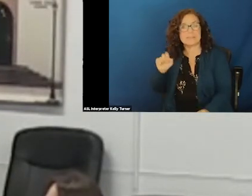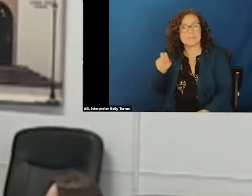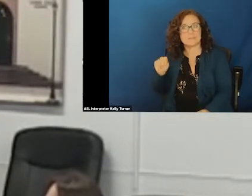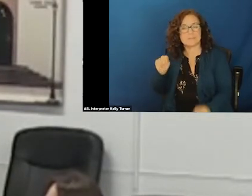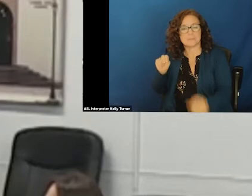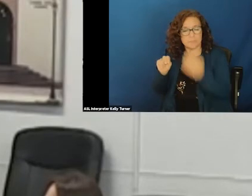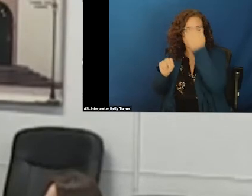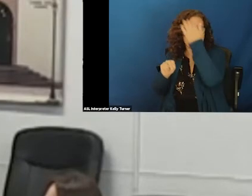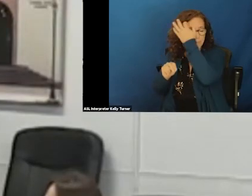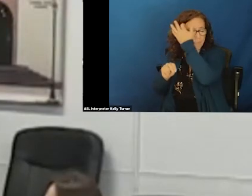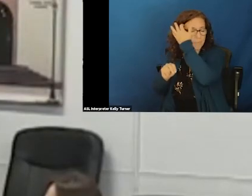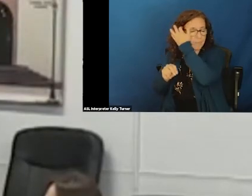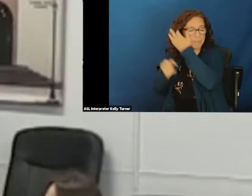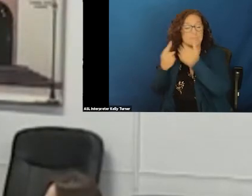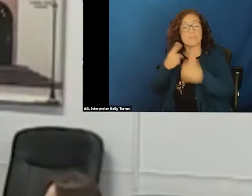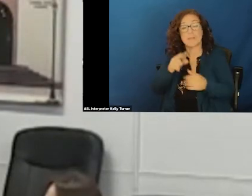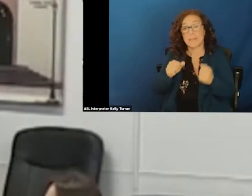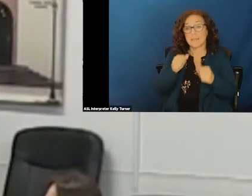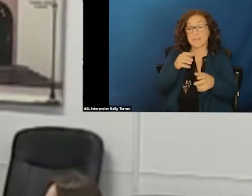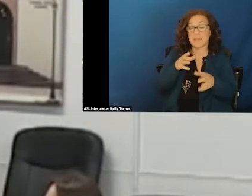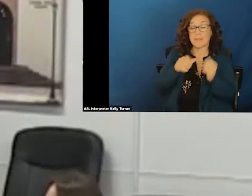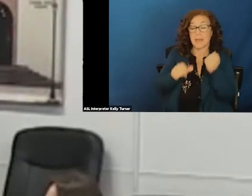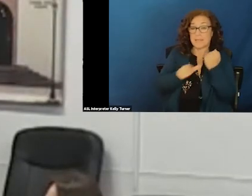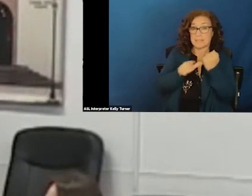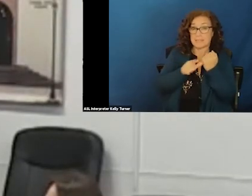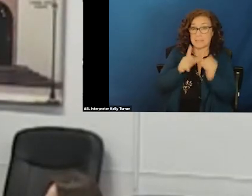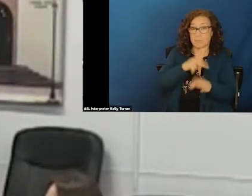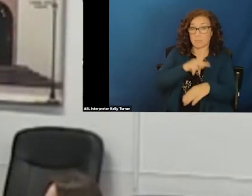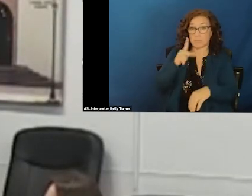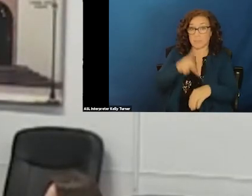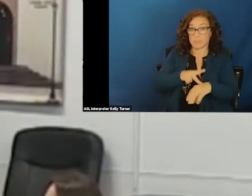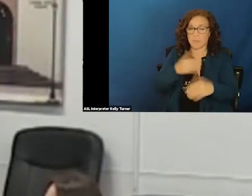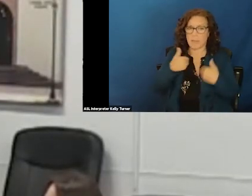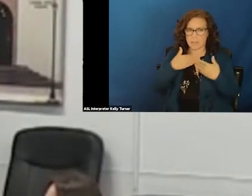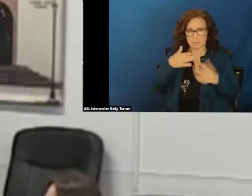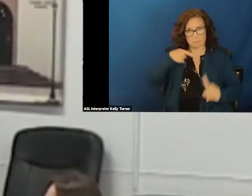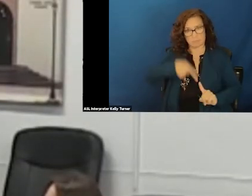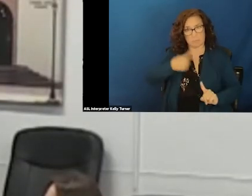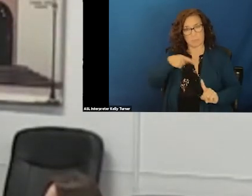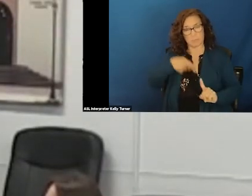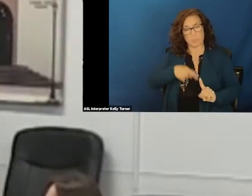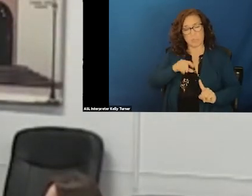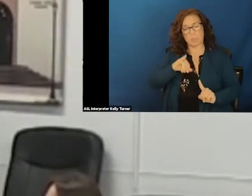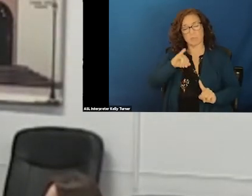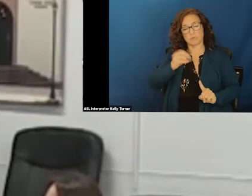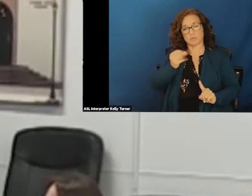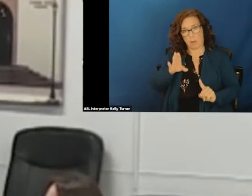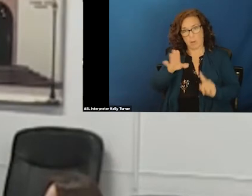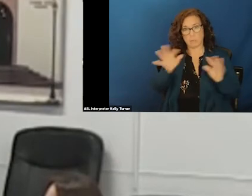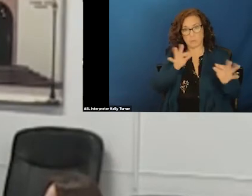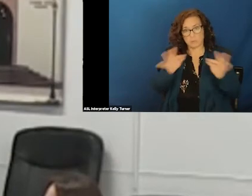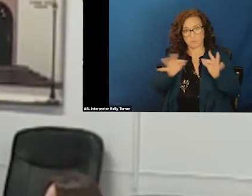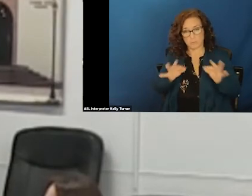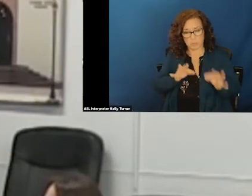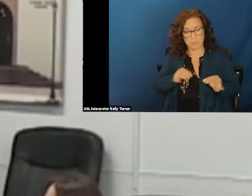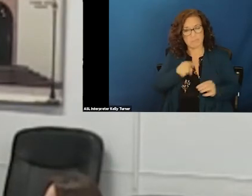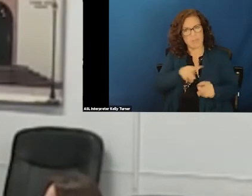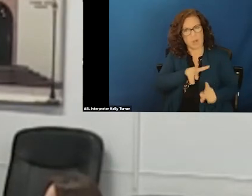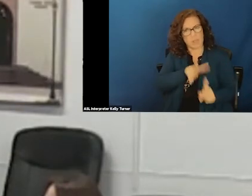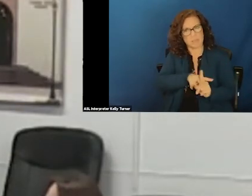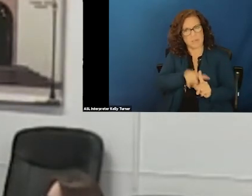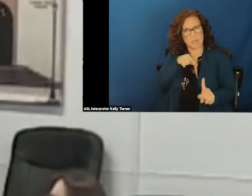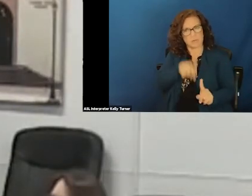each assistant principal is assigned areas of responsibility. So it could be student services, attendance, it could be